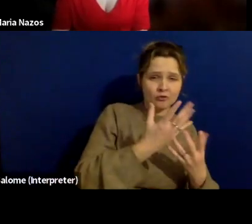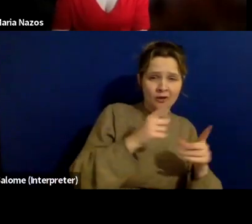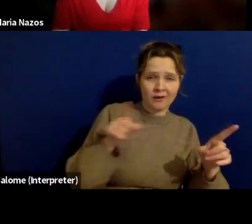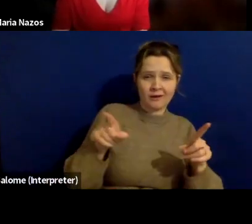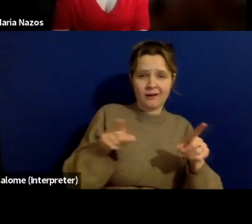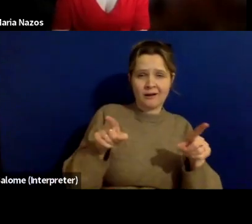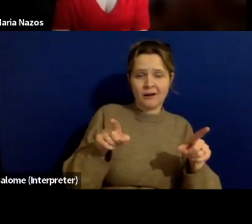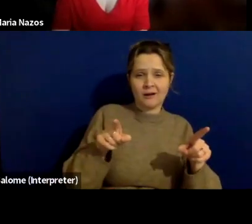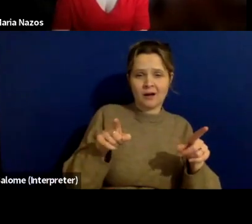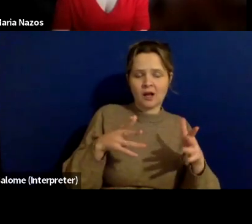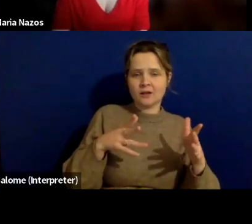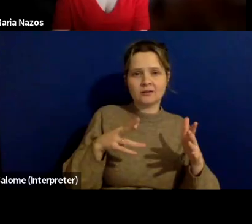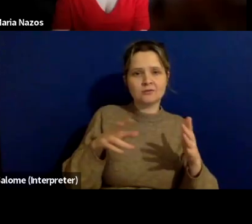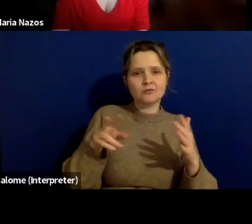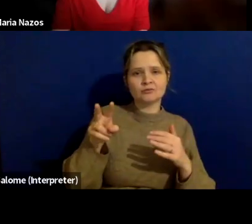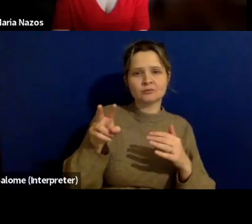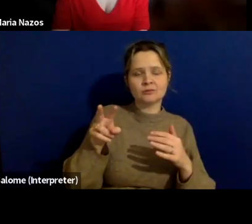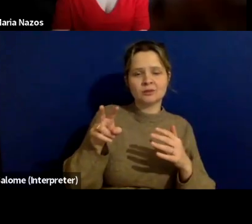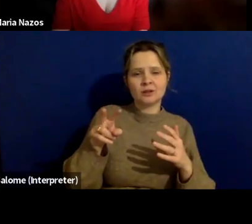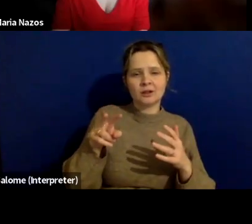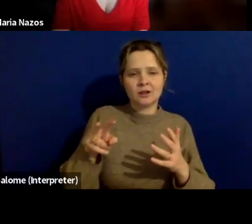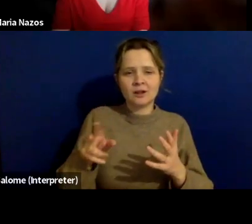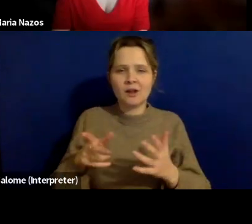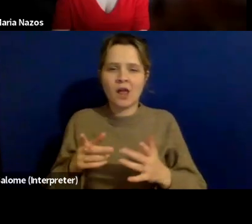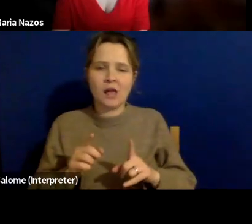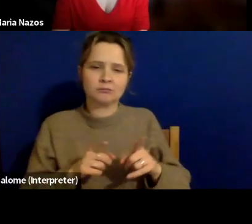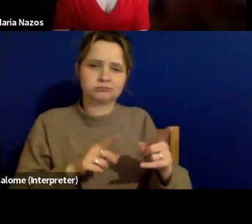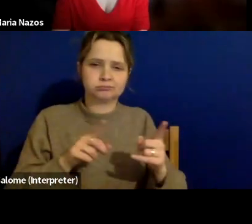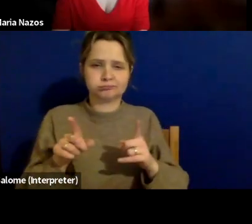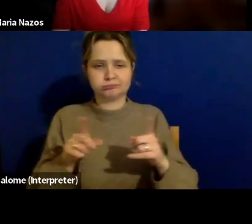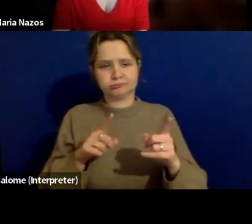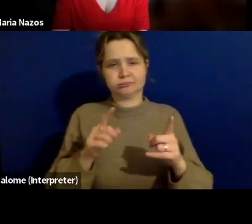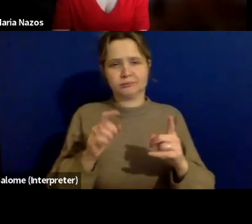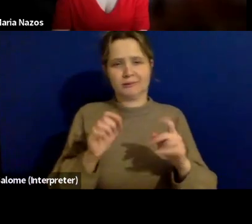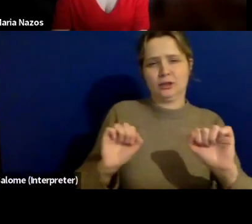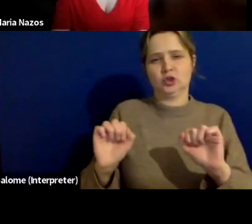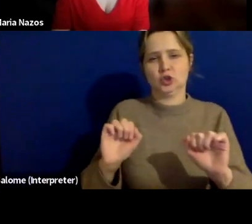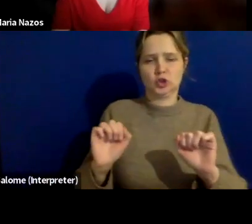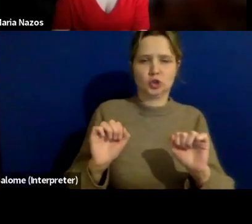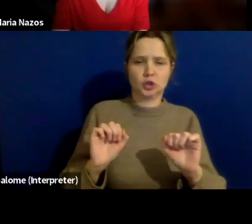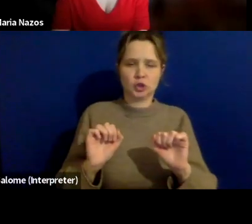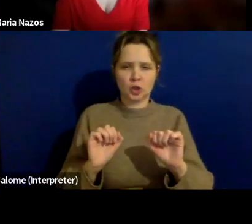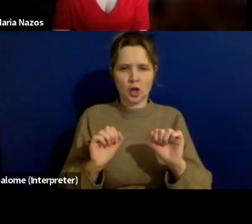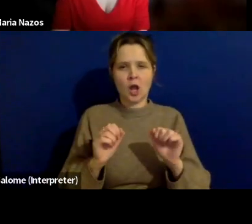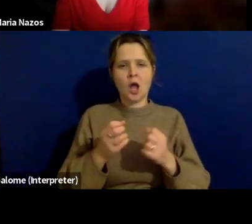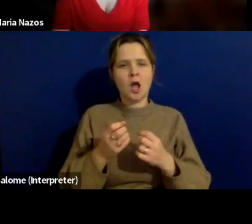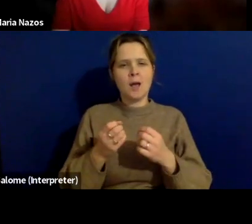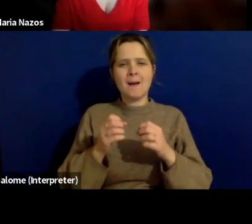the media, and each media gives a different form on my